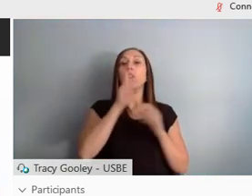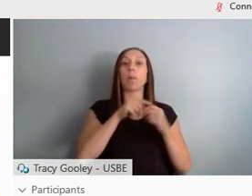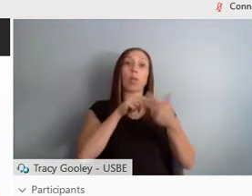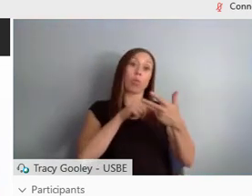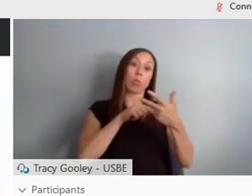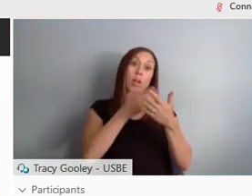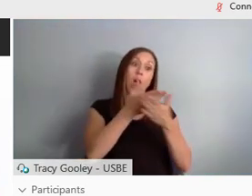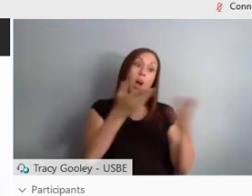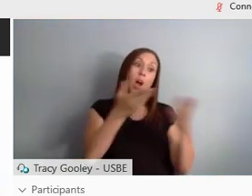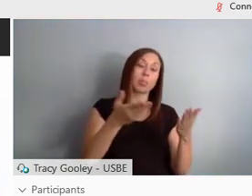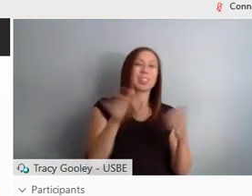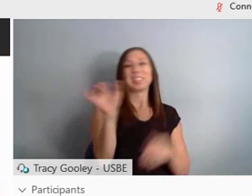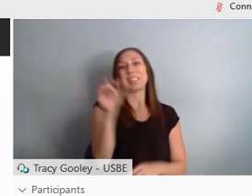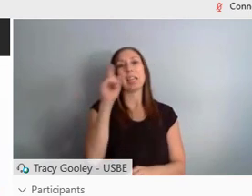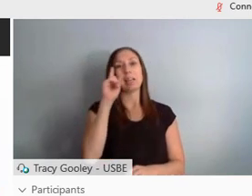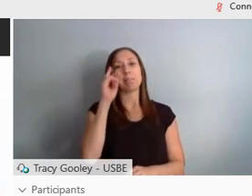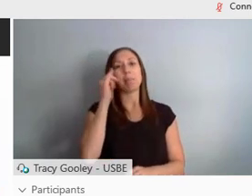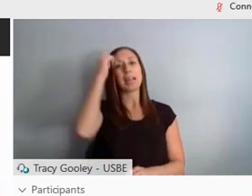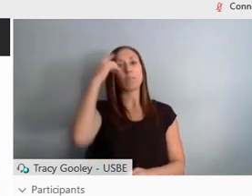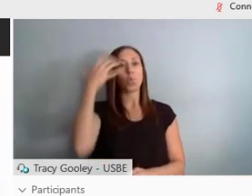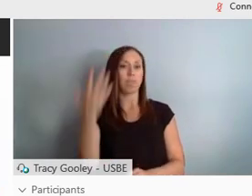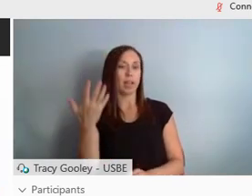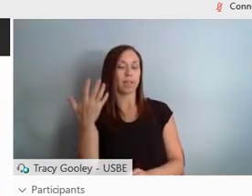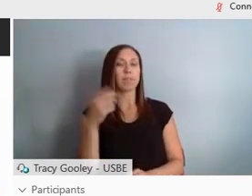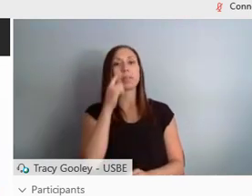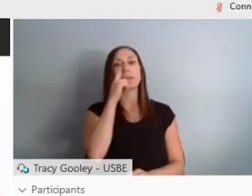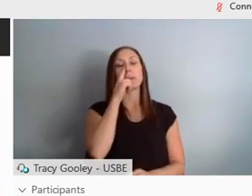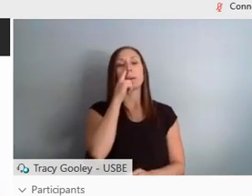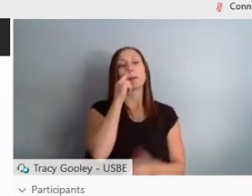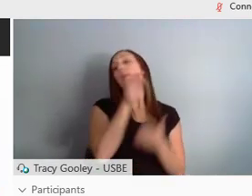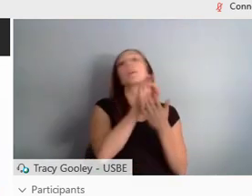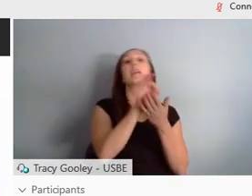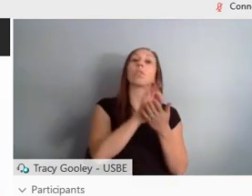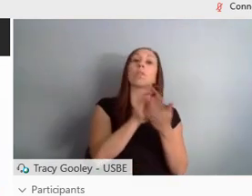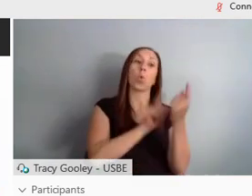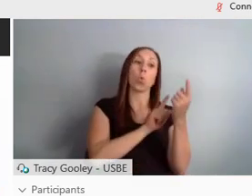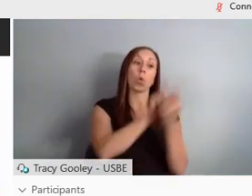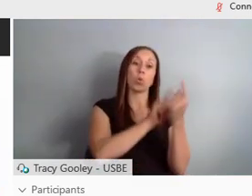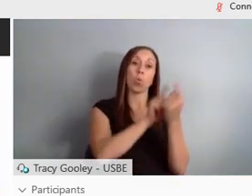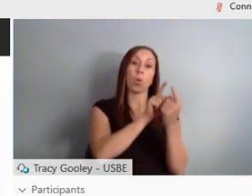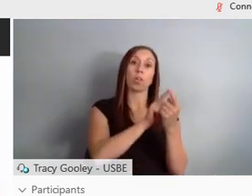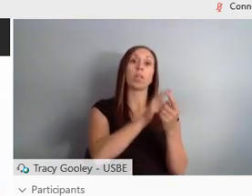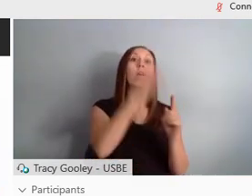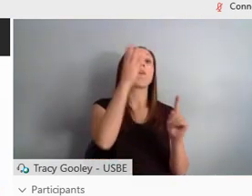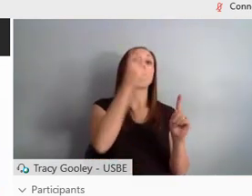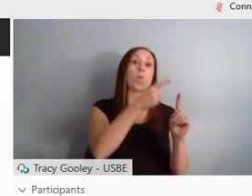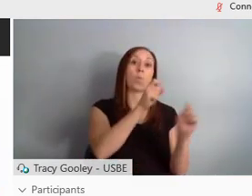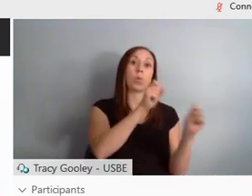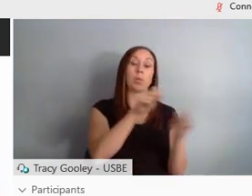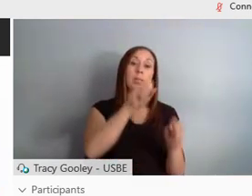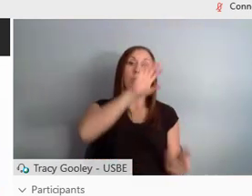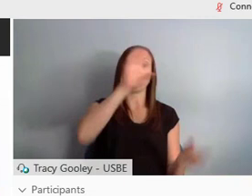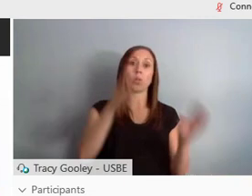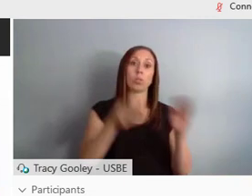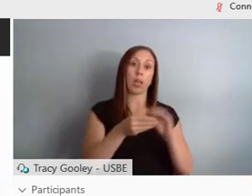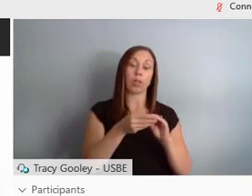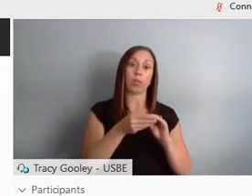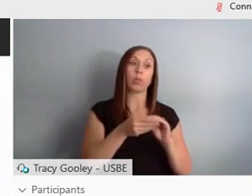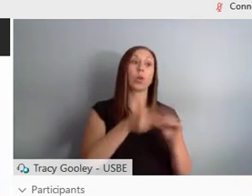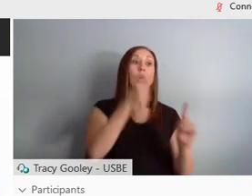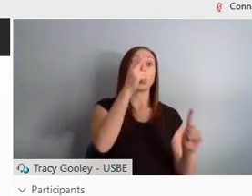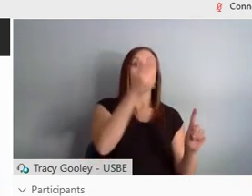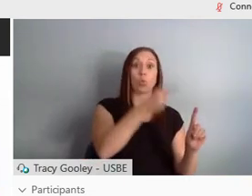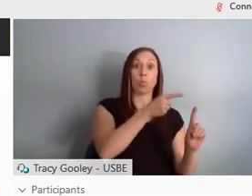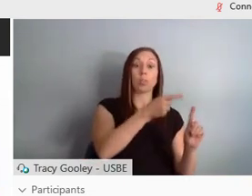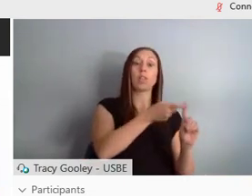then it's the same for 5. So the counting and one-to-one correspondence, there's 4 points possible total. 2 points